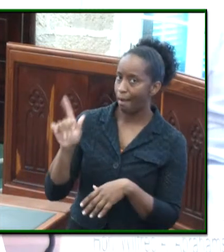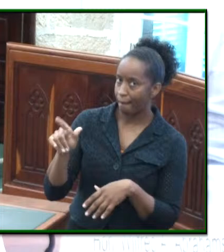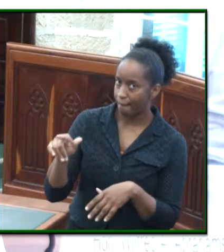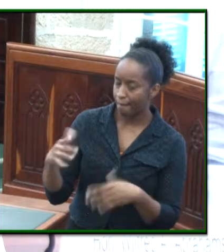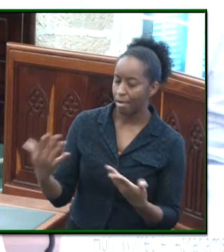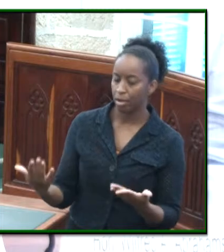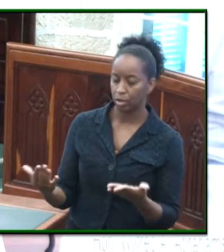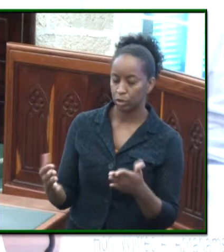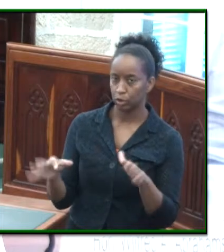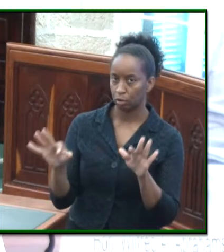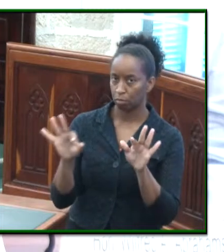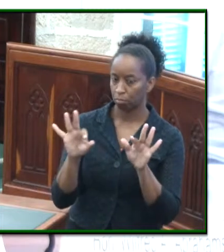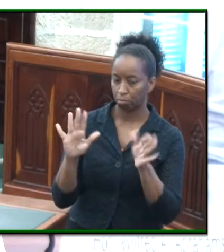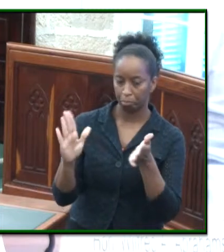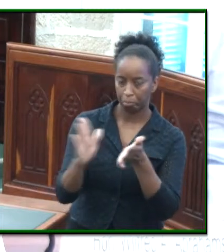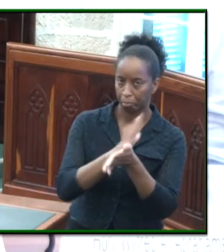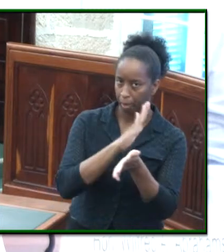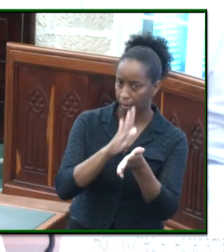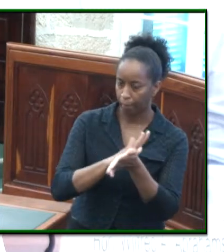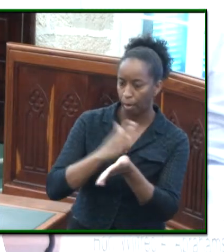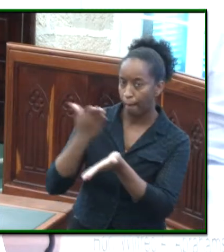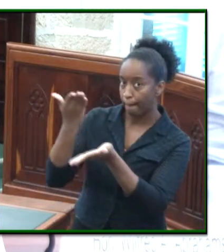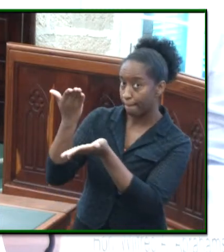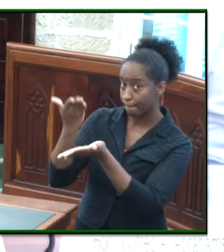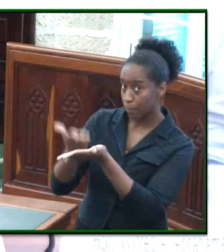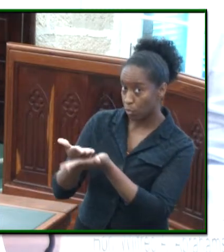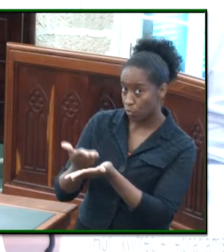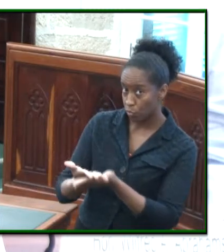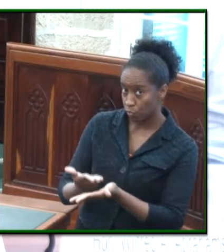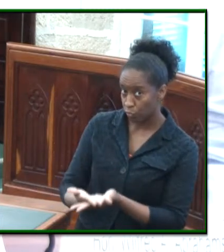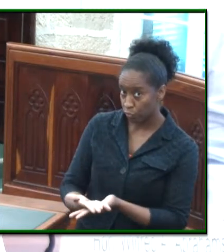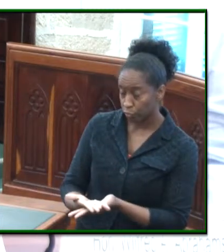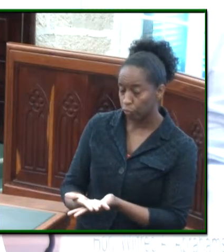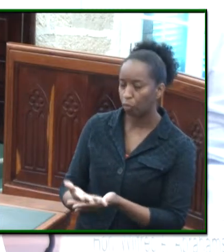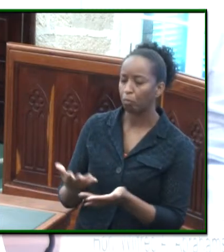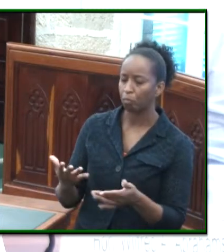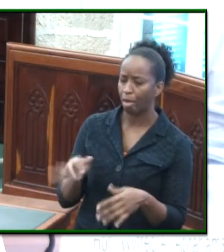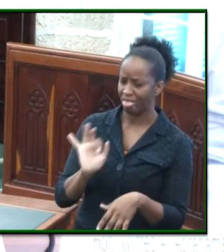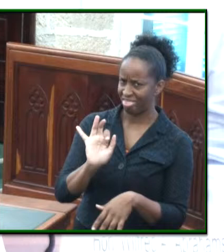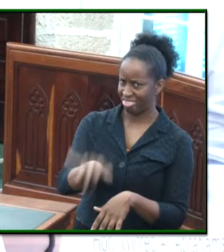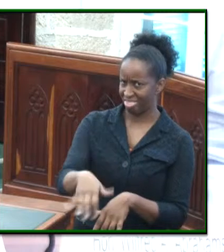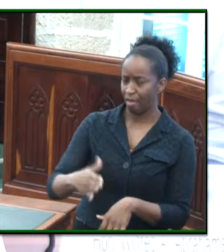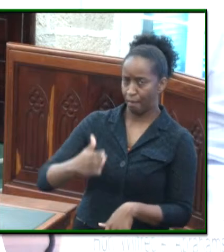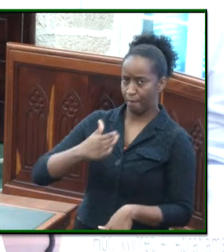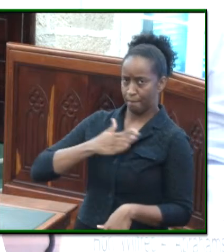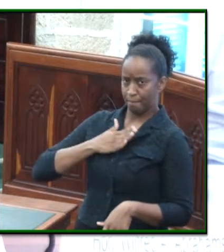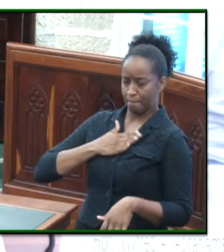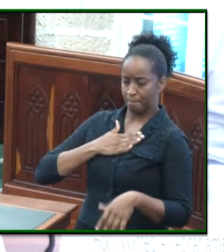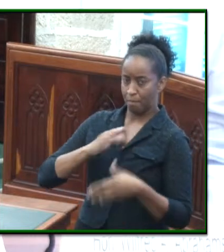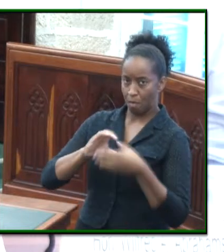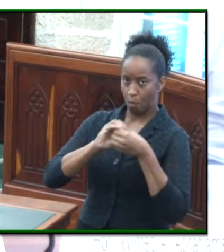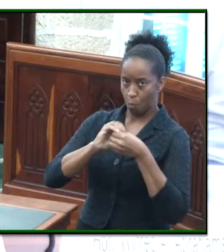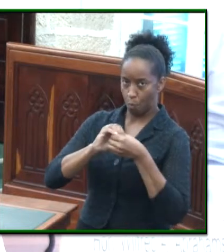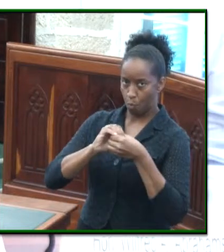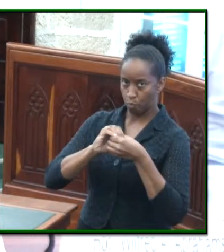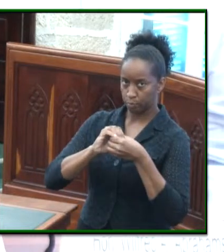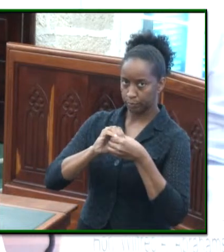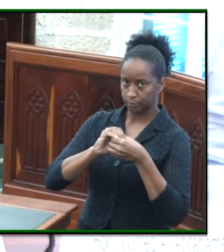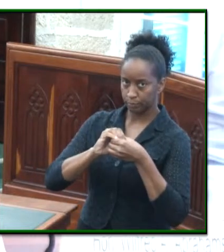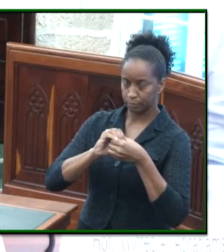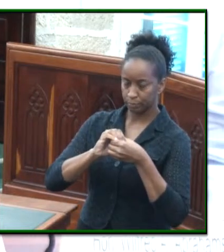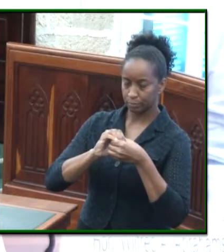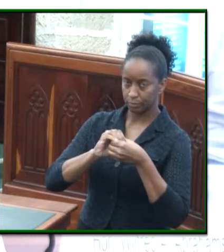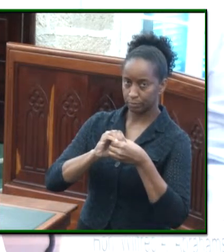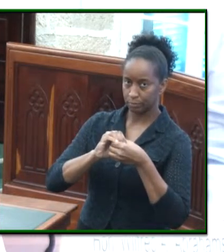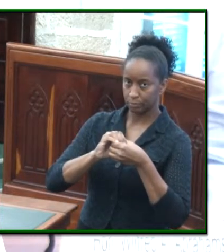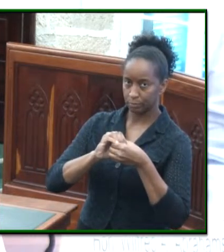note, bill of lading, or B, proof of ownership or of lawful possession, or otherwise